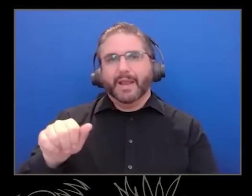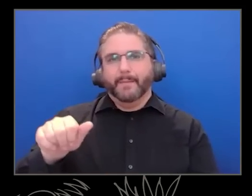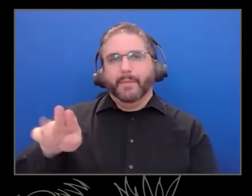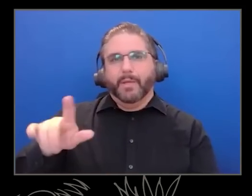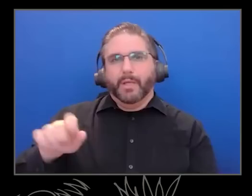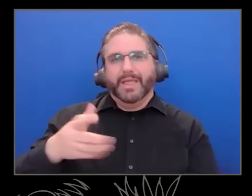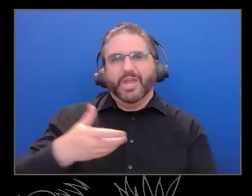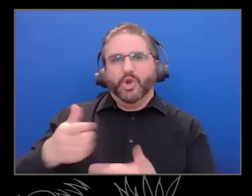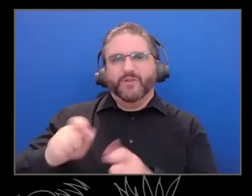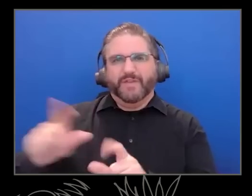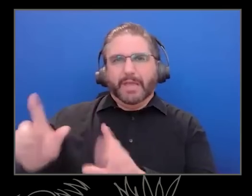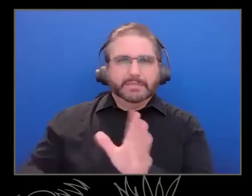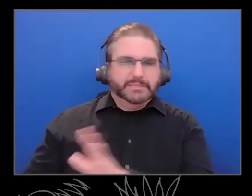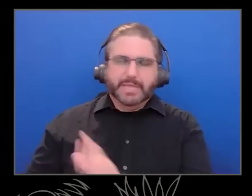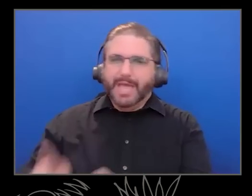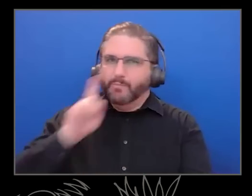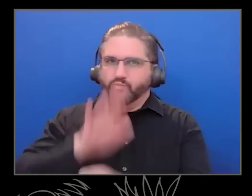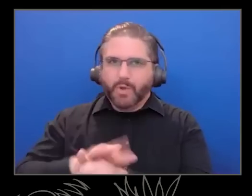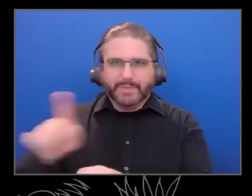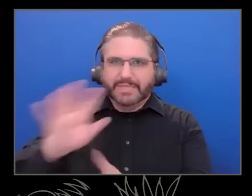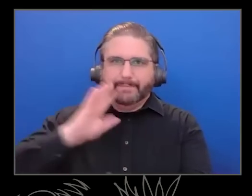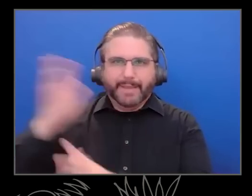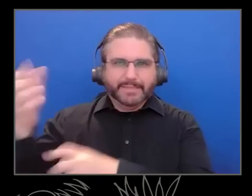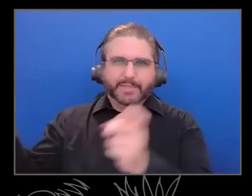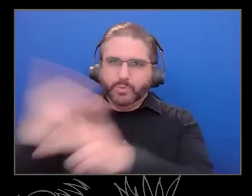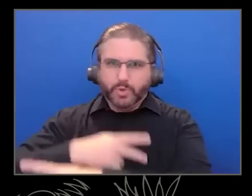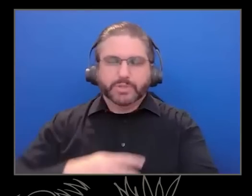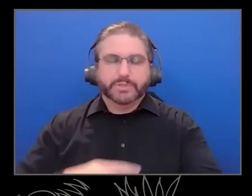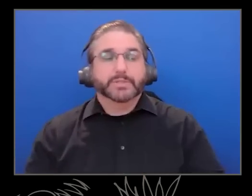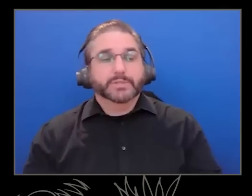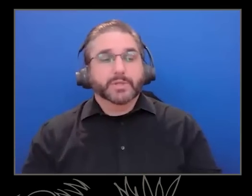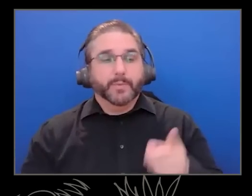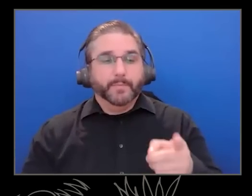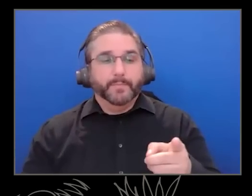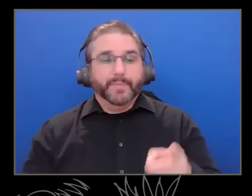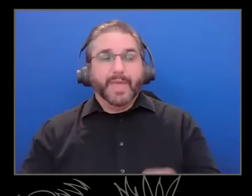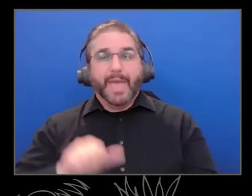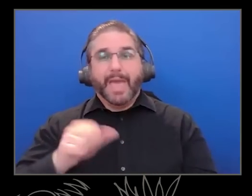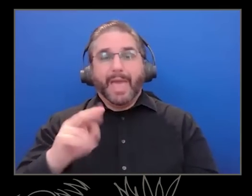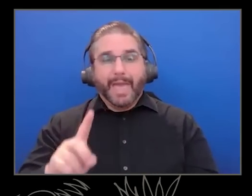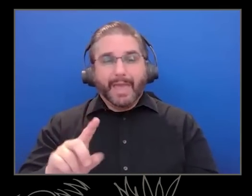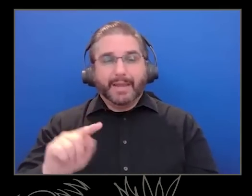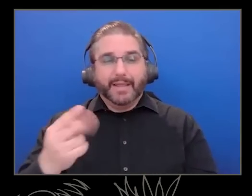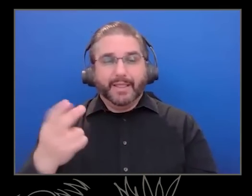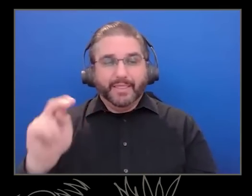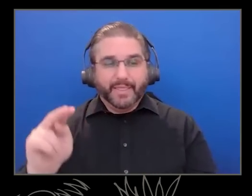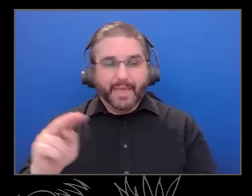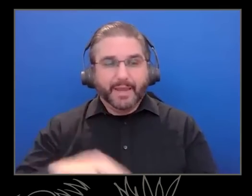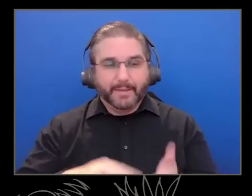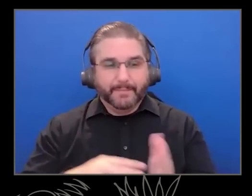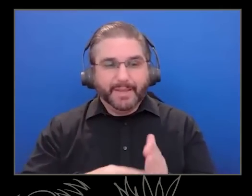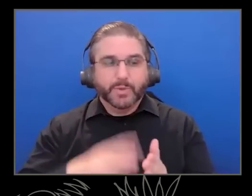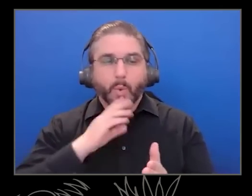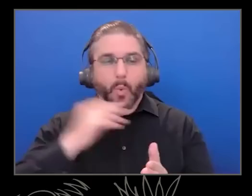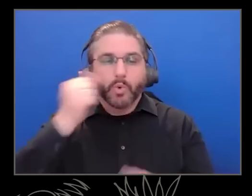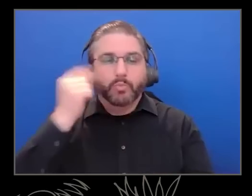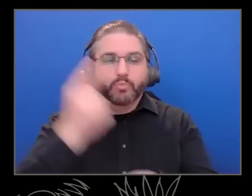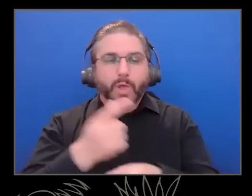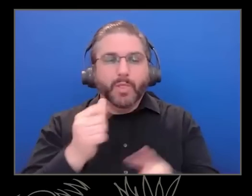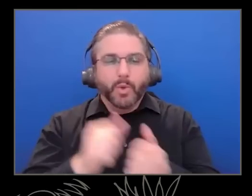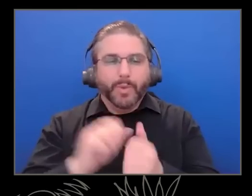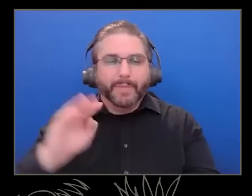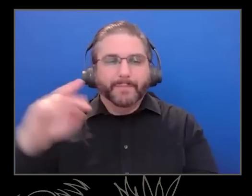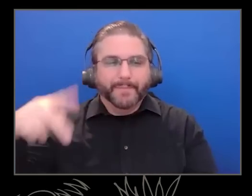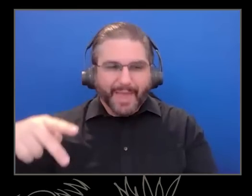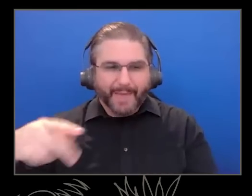do it. I promise there's a world of pain there. So chain, or and then, is like the older brother to map. When you use